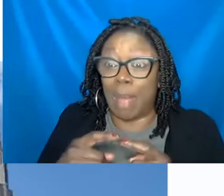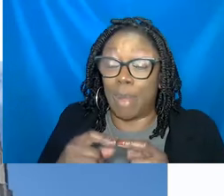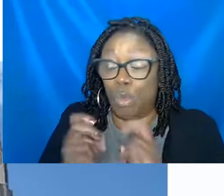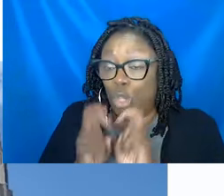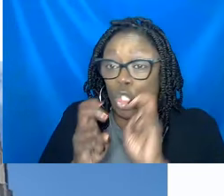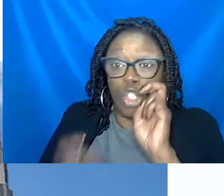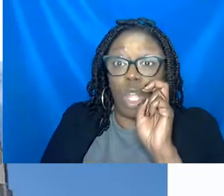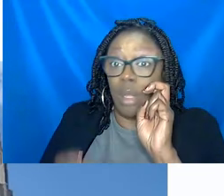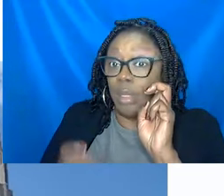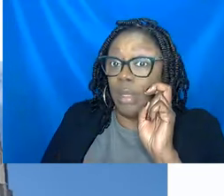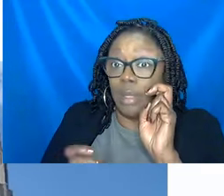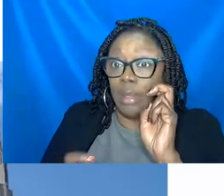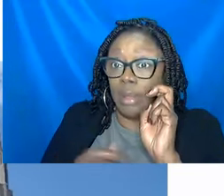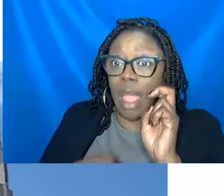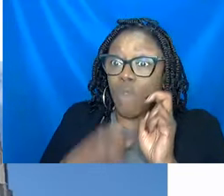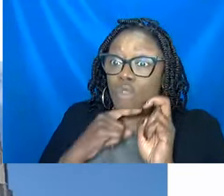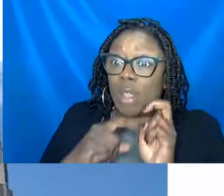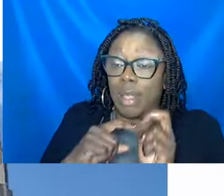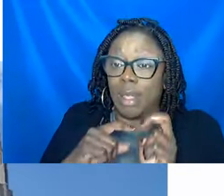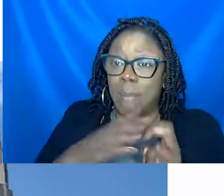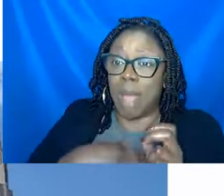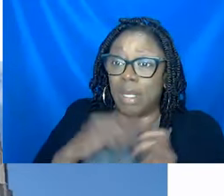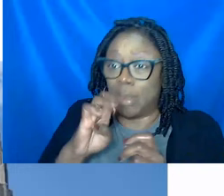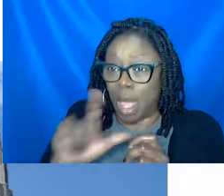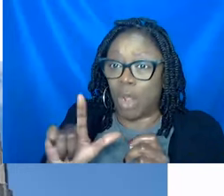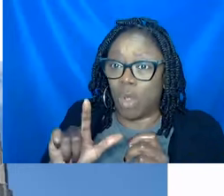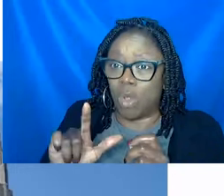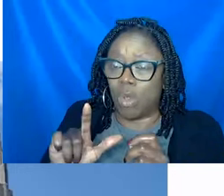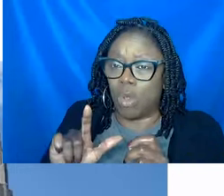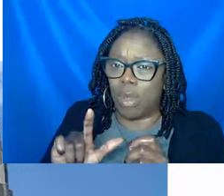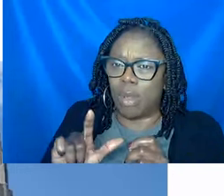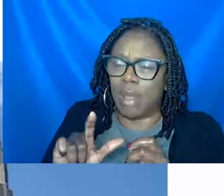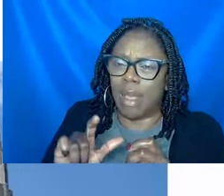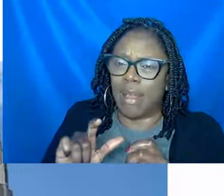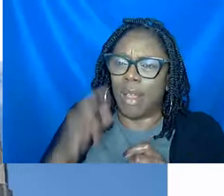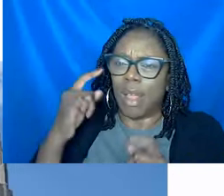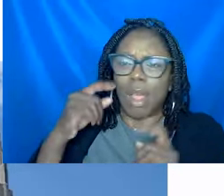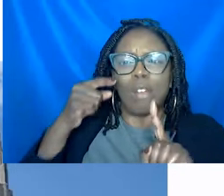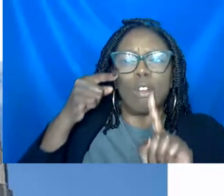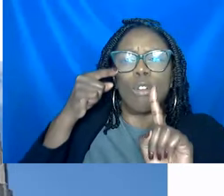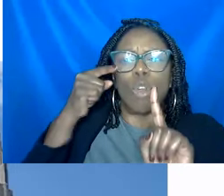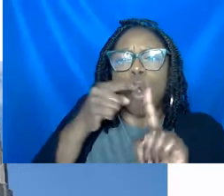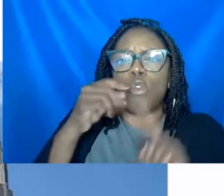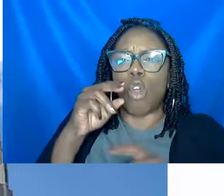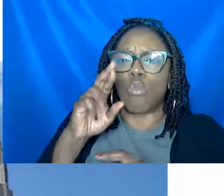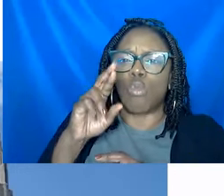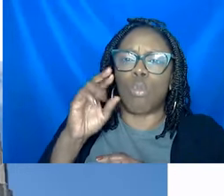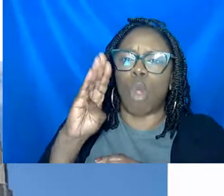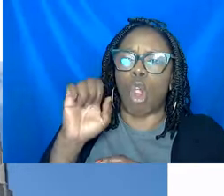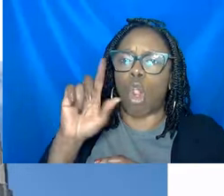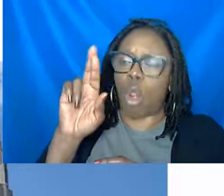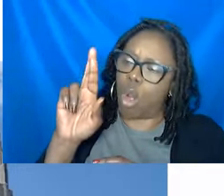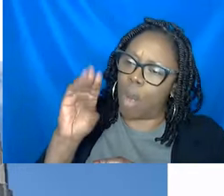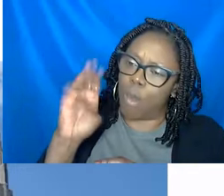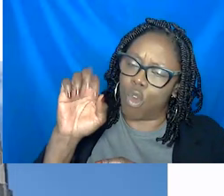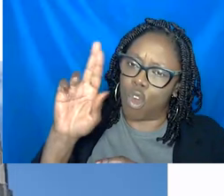by this. I dedicated my sabbatical to her. Barbara Rote is her name, if anybody happens to know her.